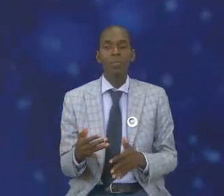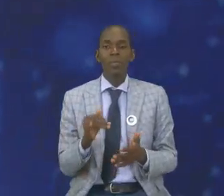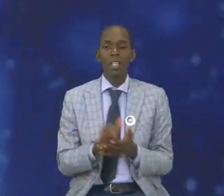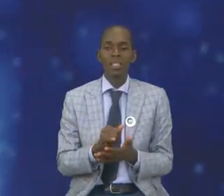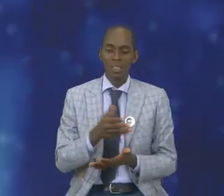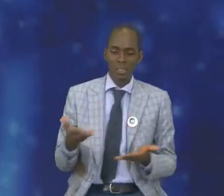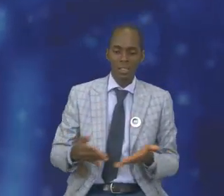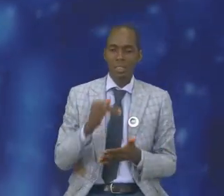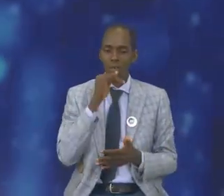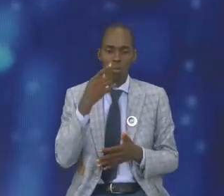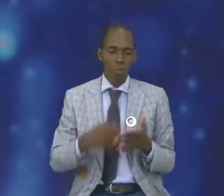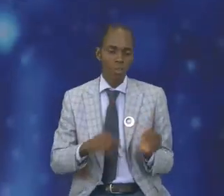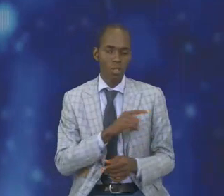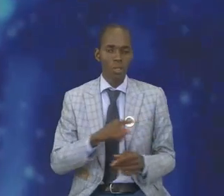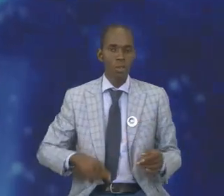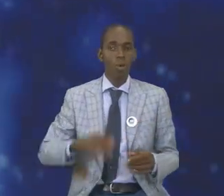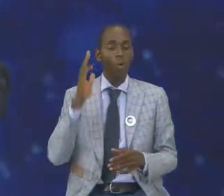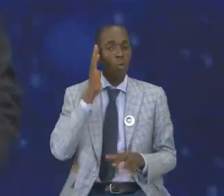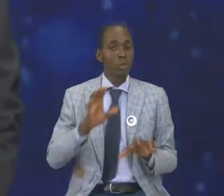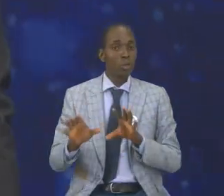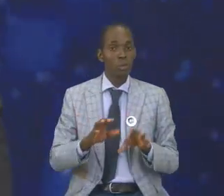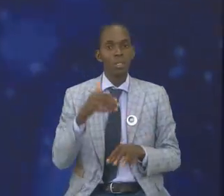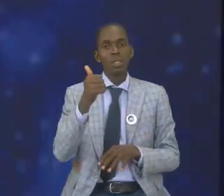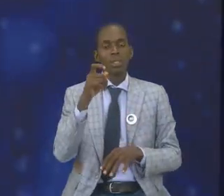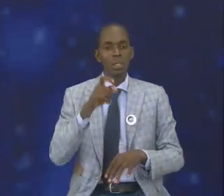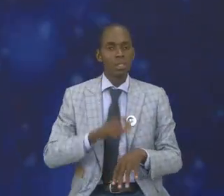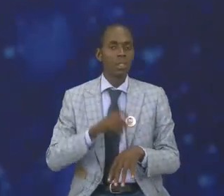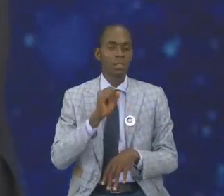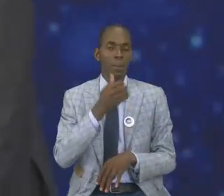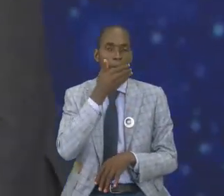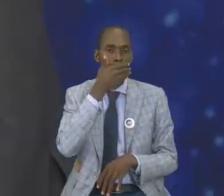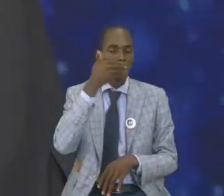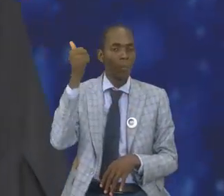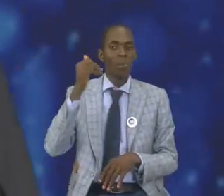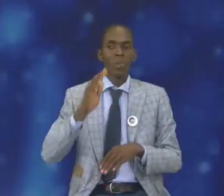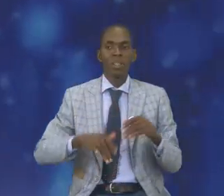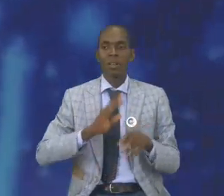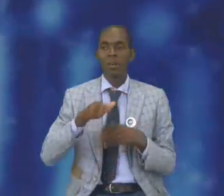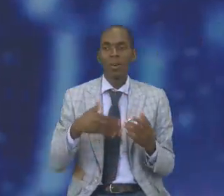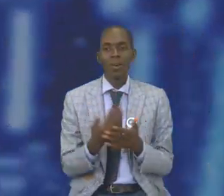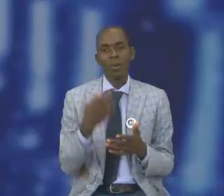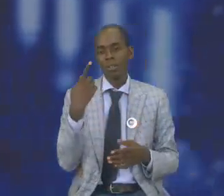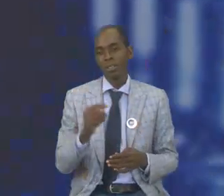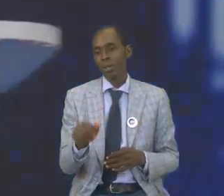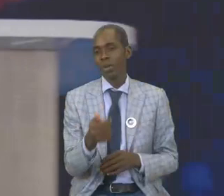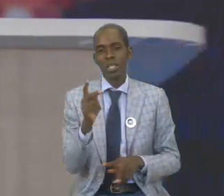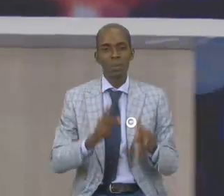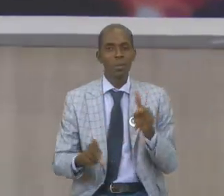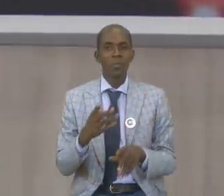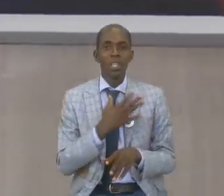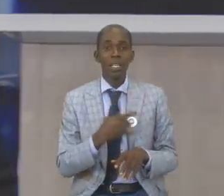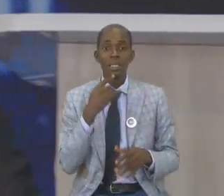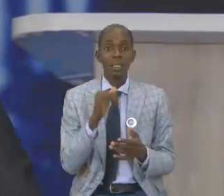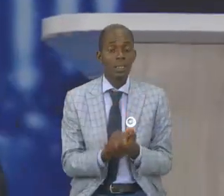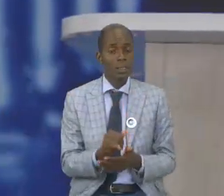Lord is going to do. 10 times better than all the other people. And he said, Nebuchadnezzar,